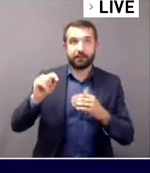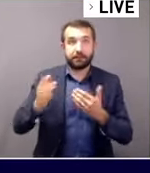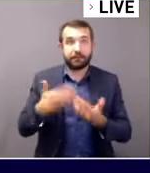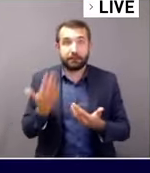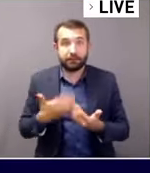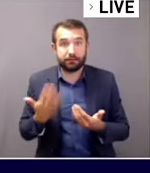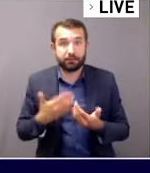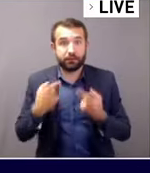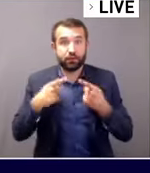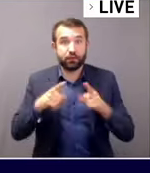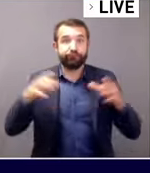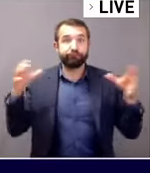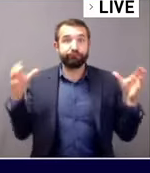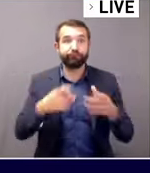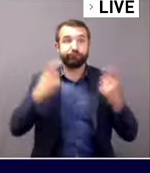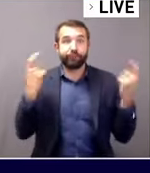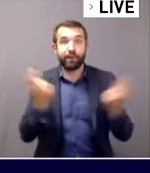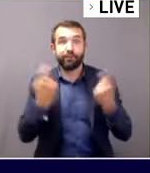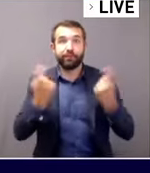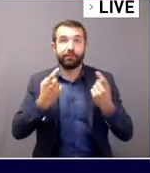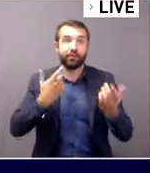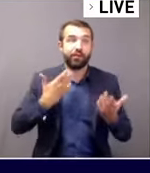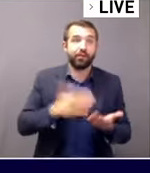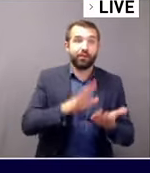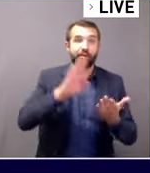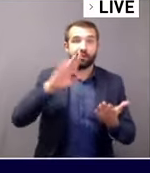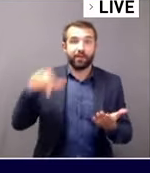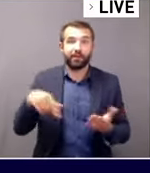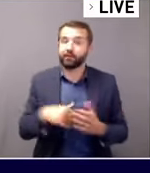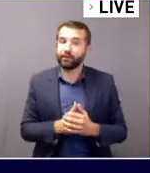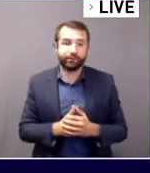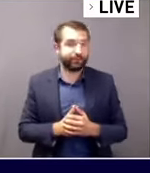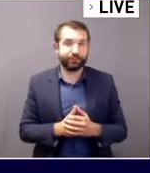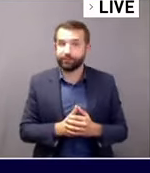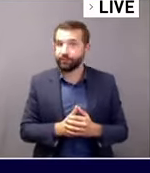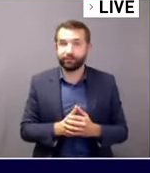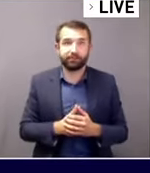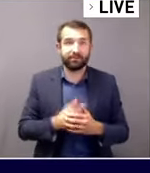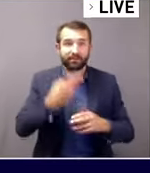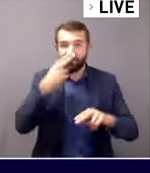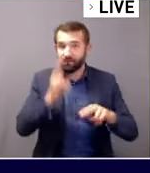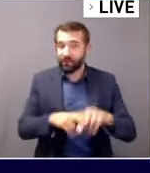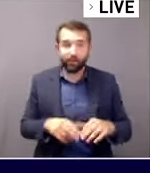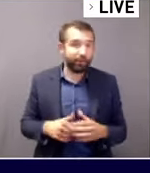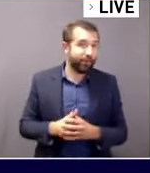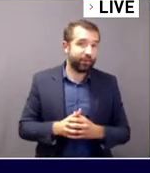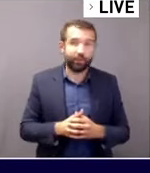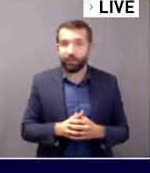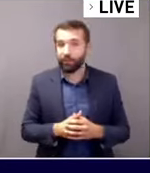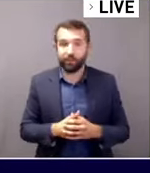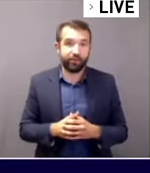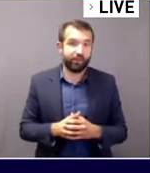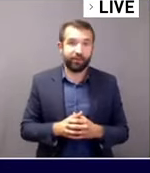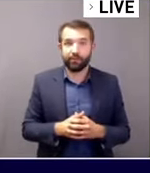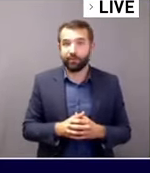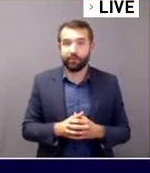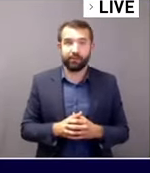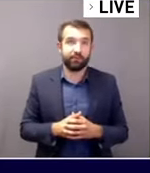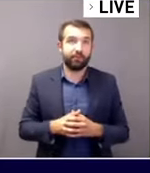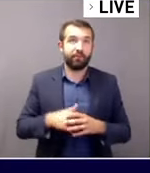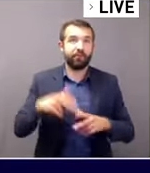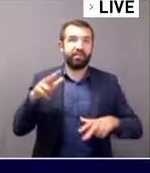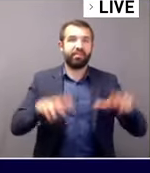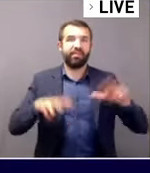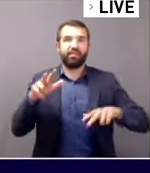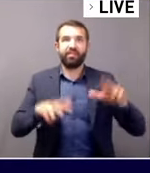or gathering or Labor Day barbecue? No. Is it fun? Absolutely not. Is it a little awkward to be the one